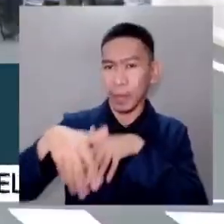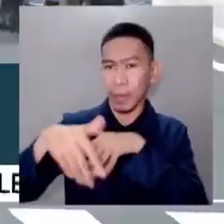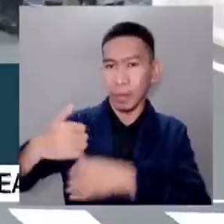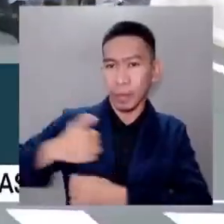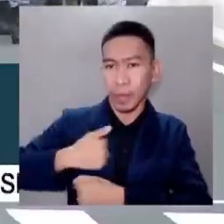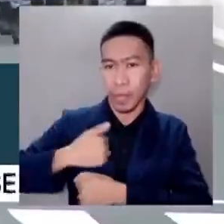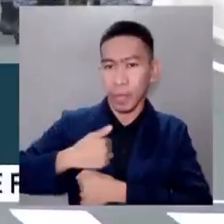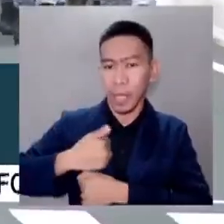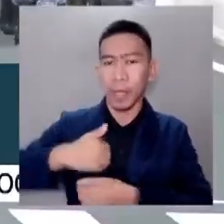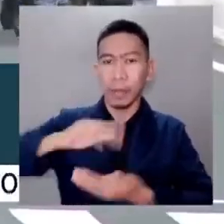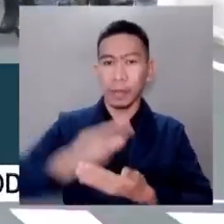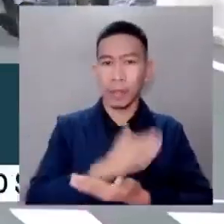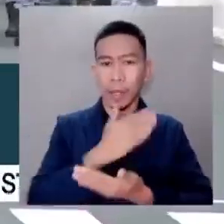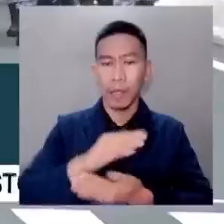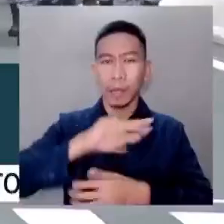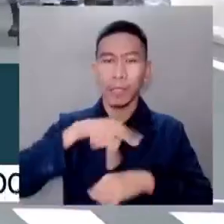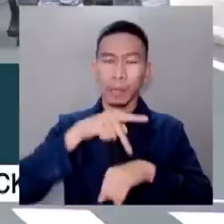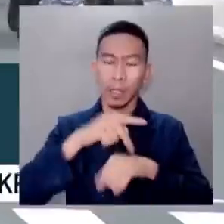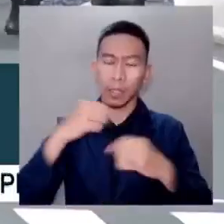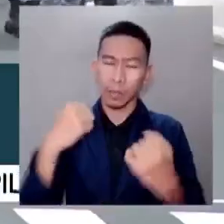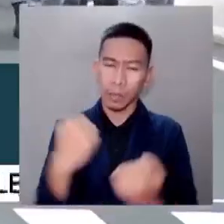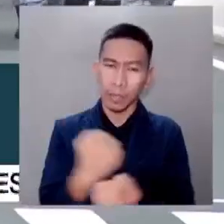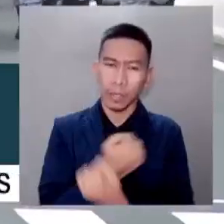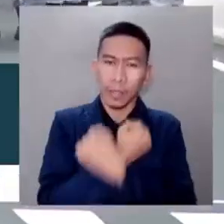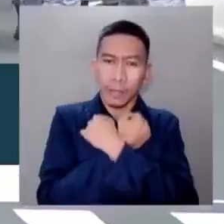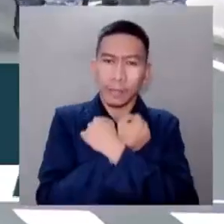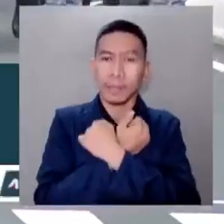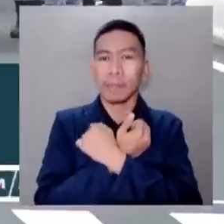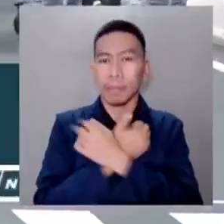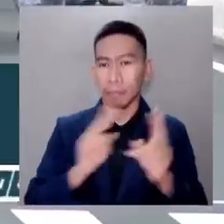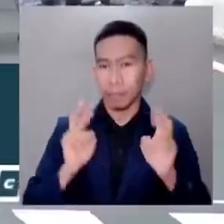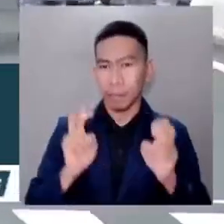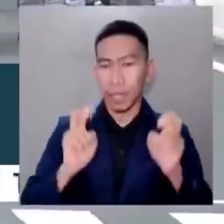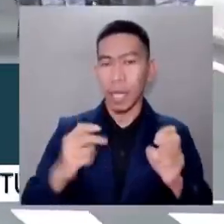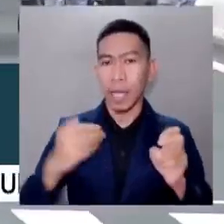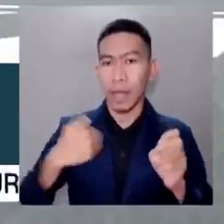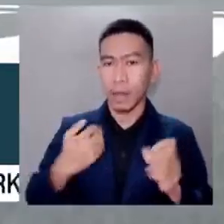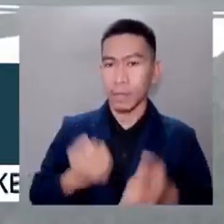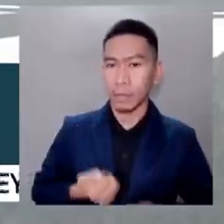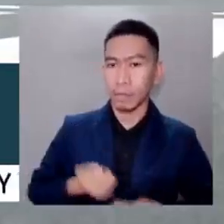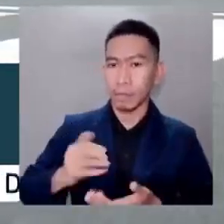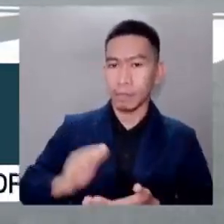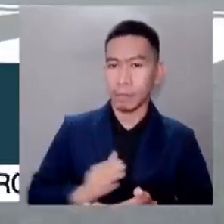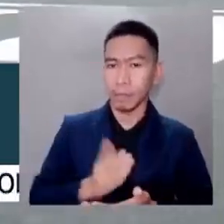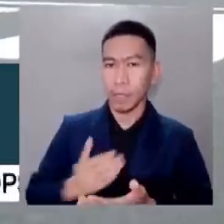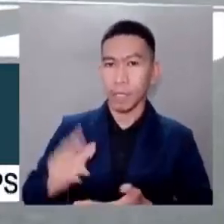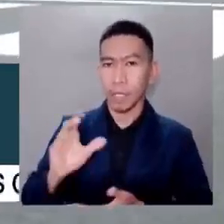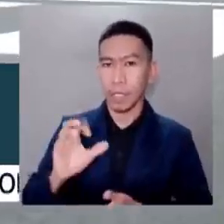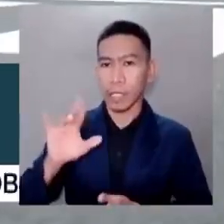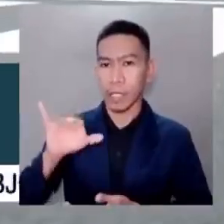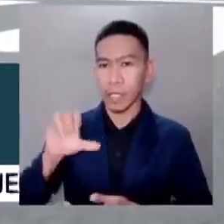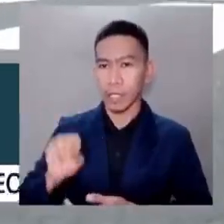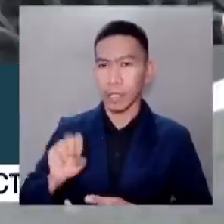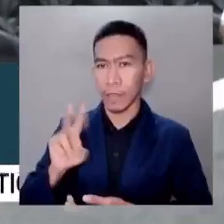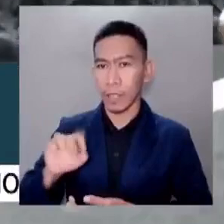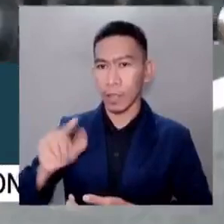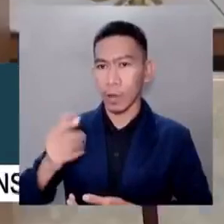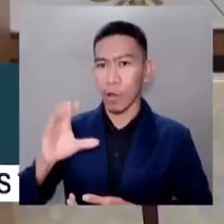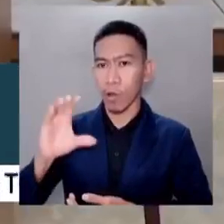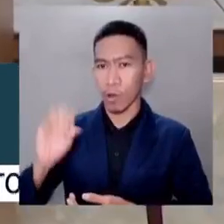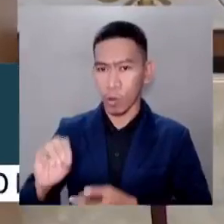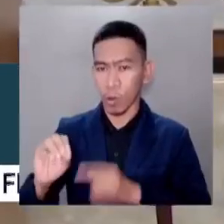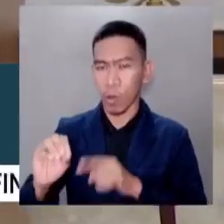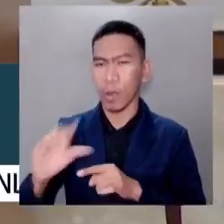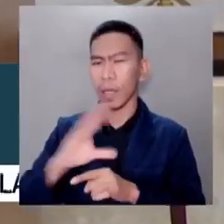song, Pilipinas Kumahal, will be performed by artist Chris Villonco and the Young Voices of the Philippines Choir.